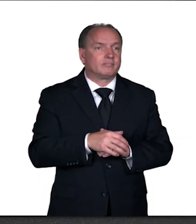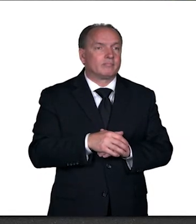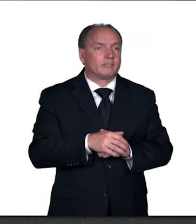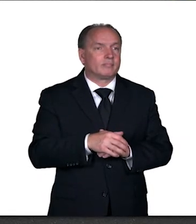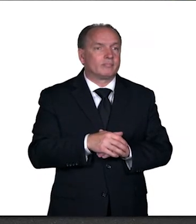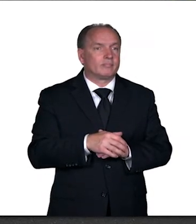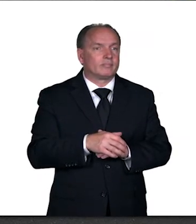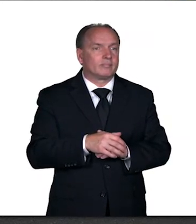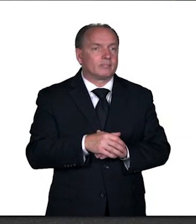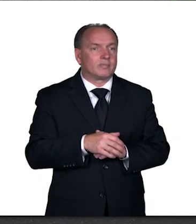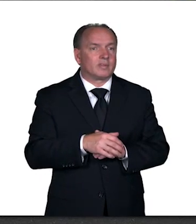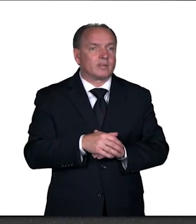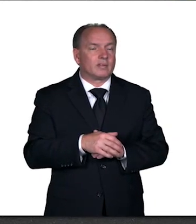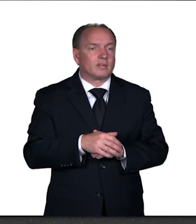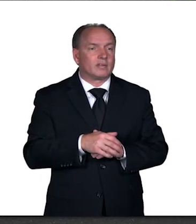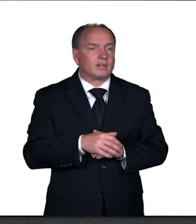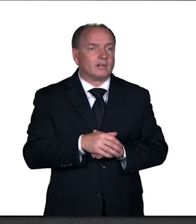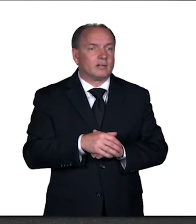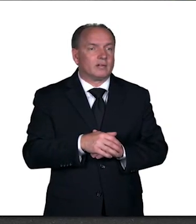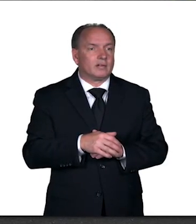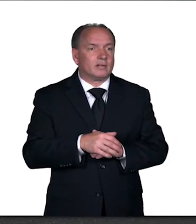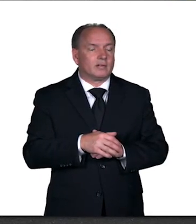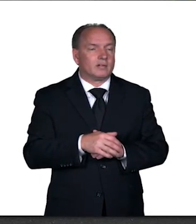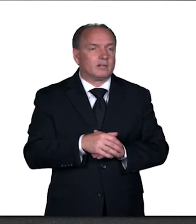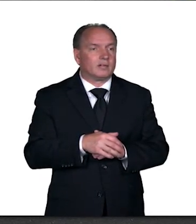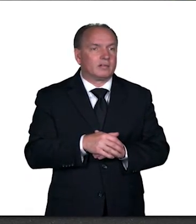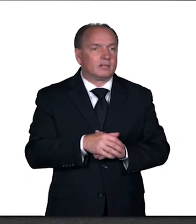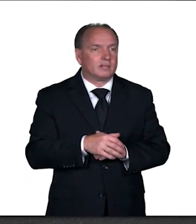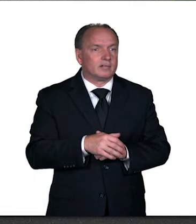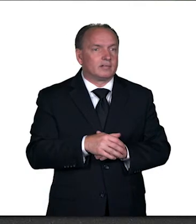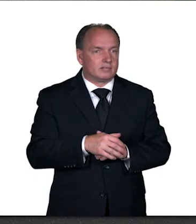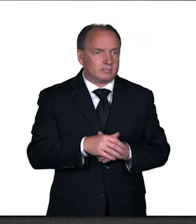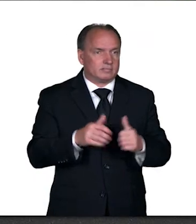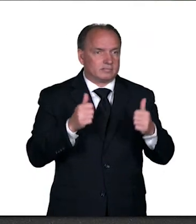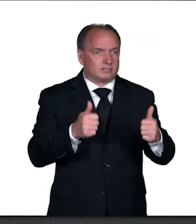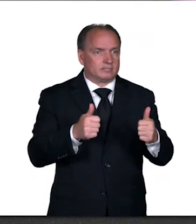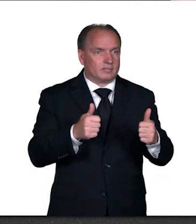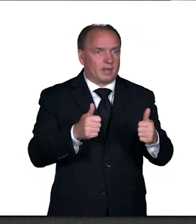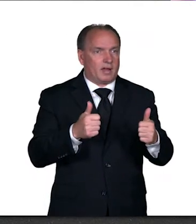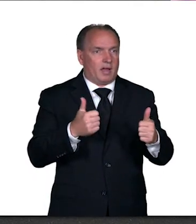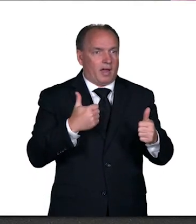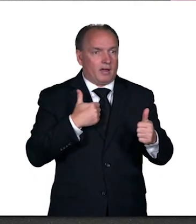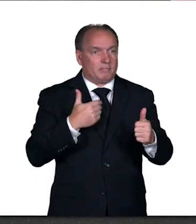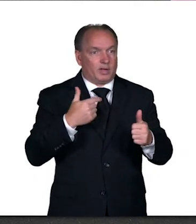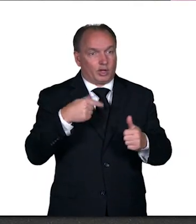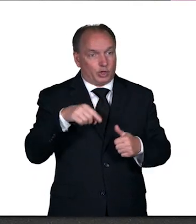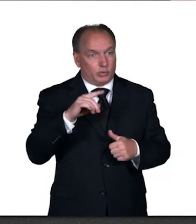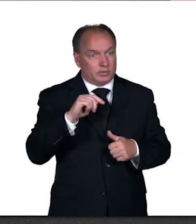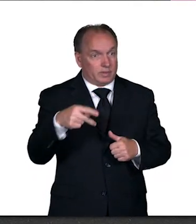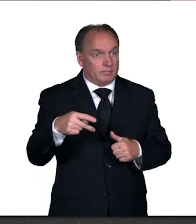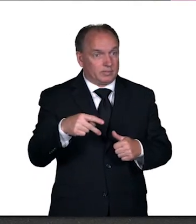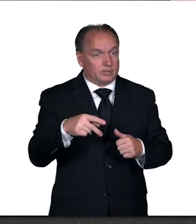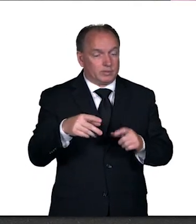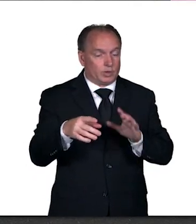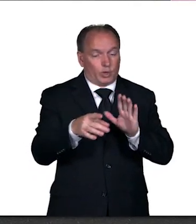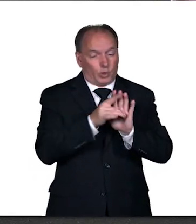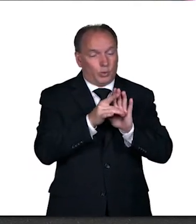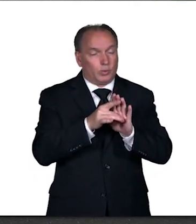how that would hold. Alrighty, so I've got my Q-tips